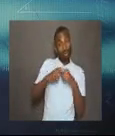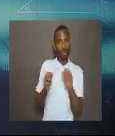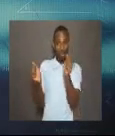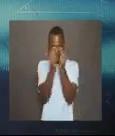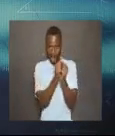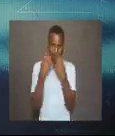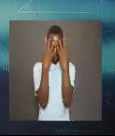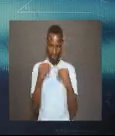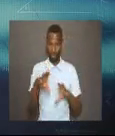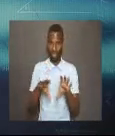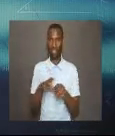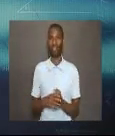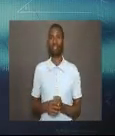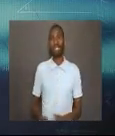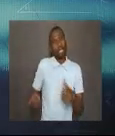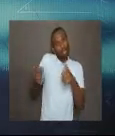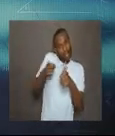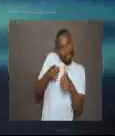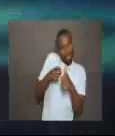this problem together.